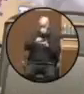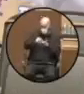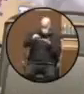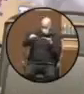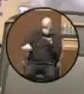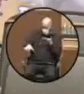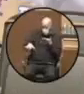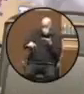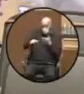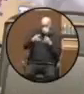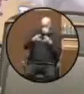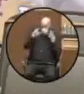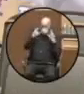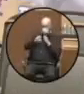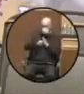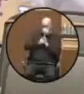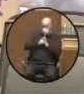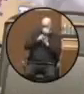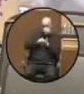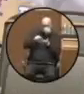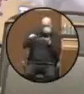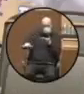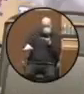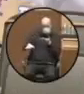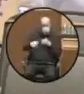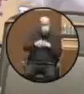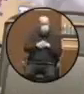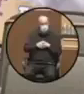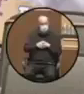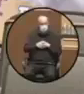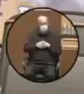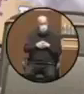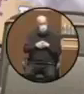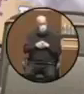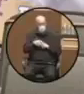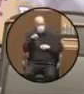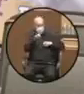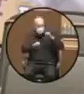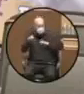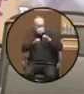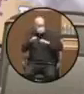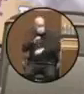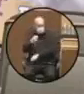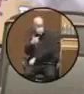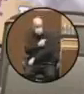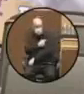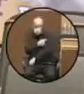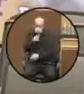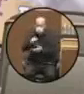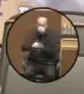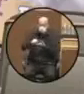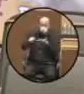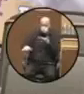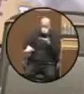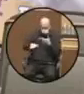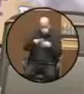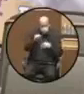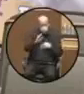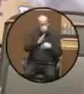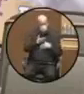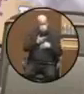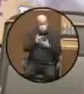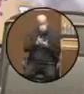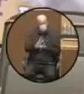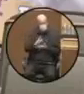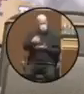mask mandates, do not push experimental injections on our children, and it is our sovereign right and responsibility